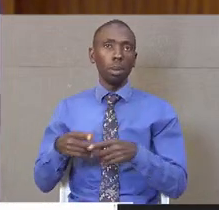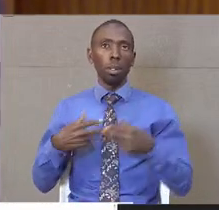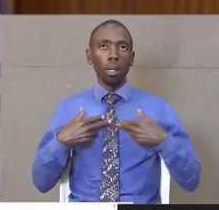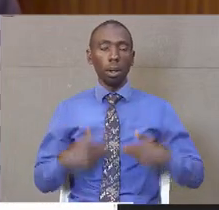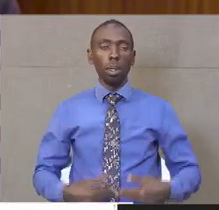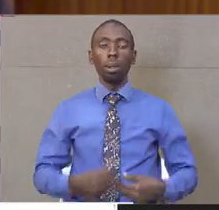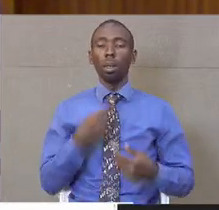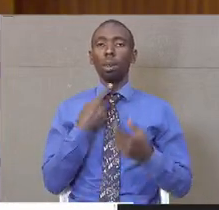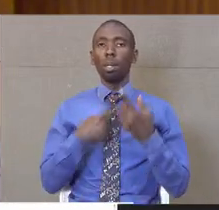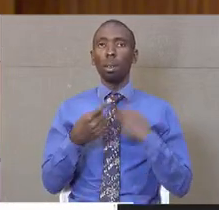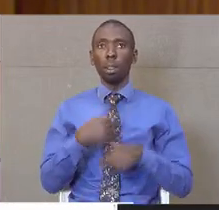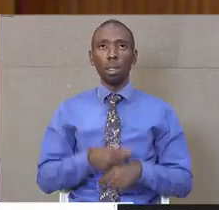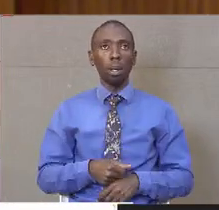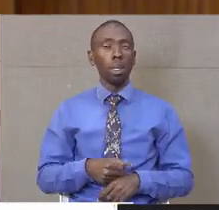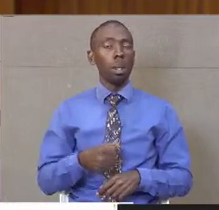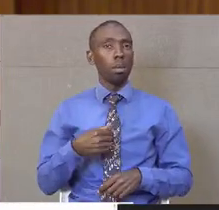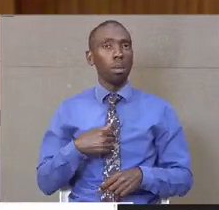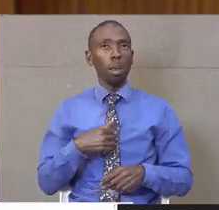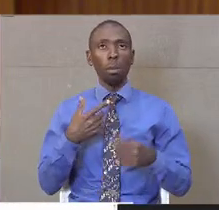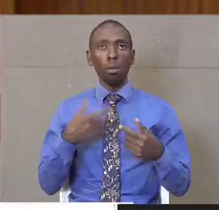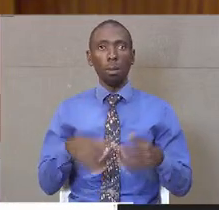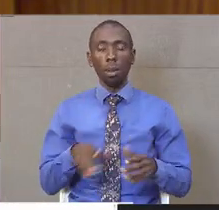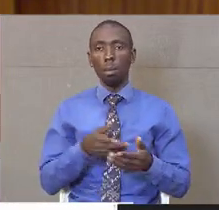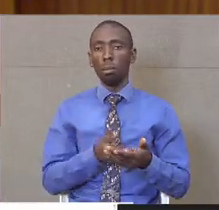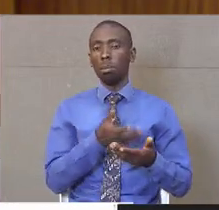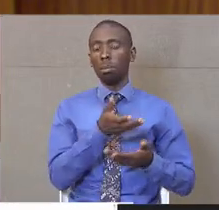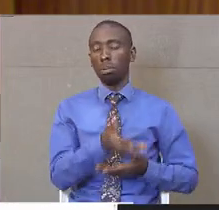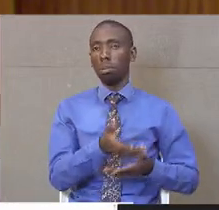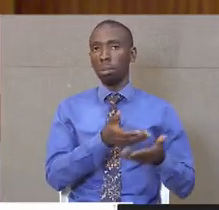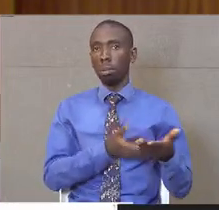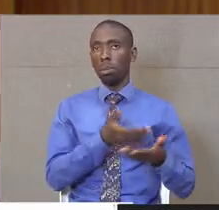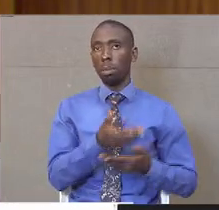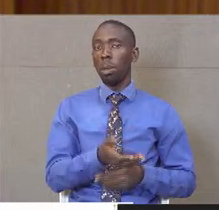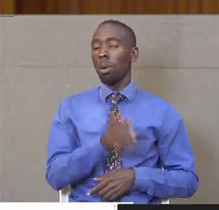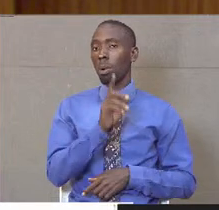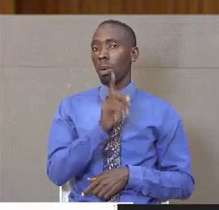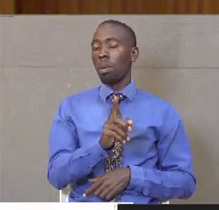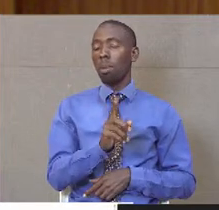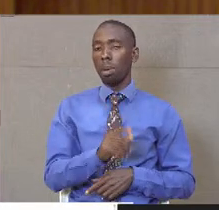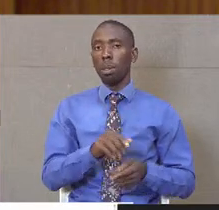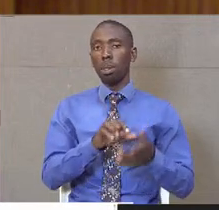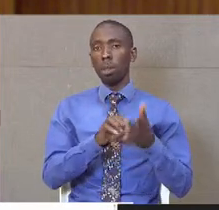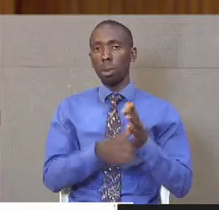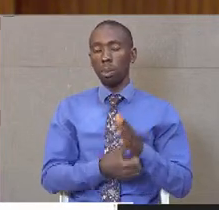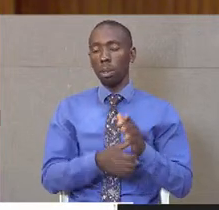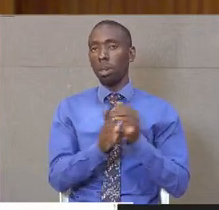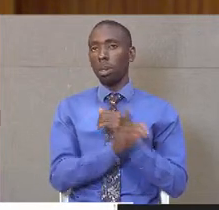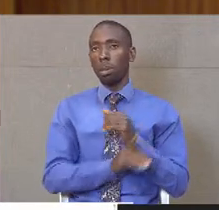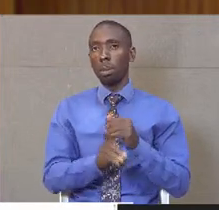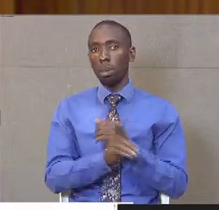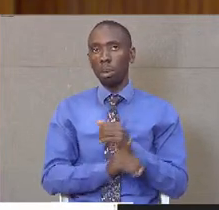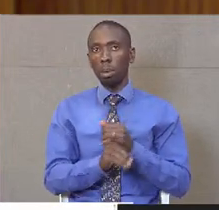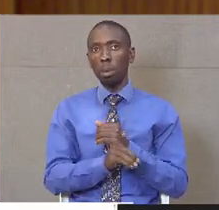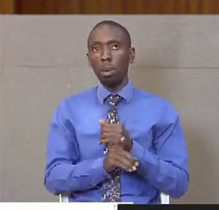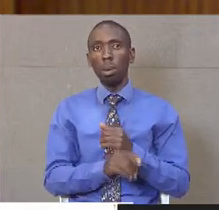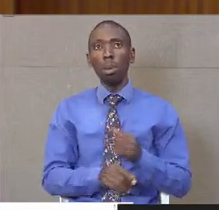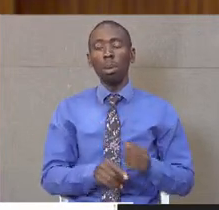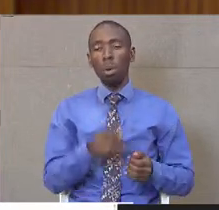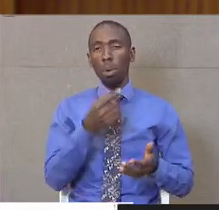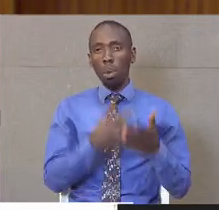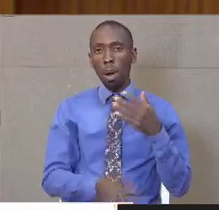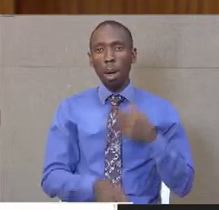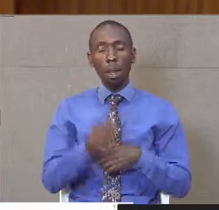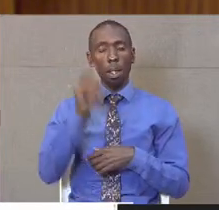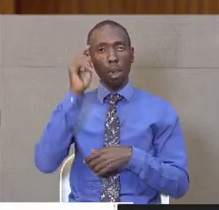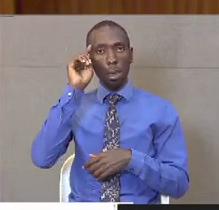did interrogate one of the enlightened constituents on what he thinks is